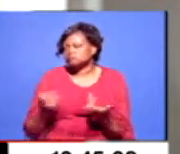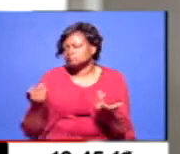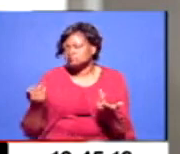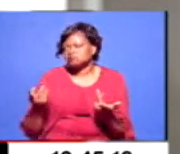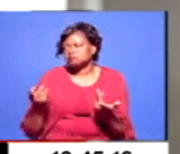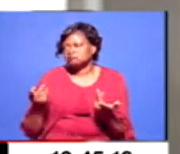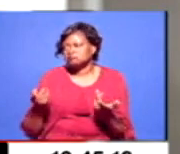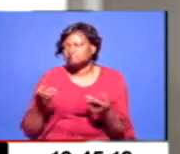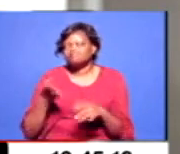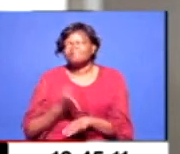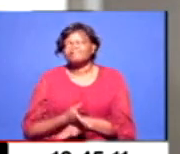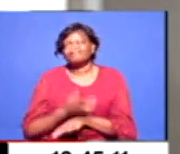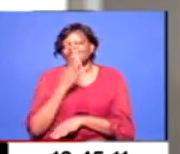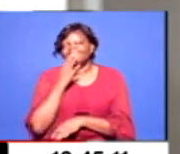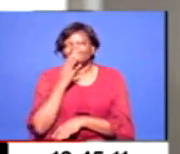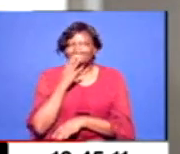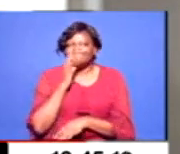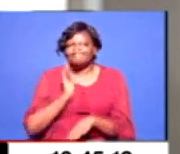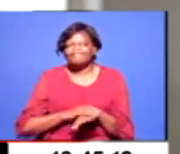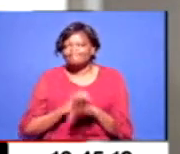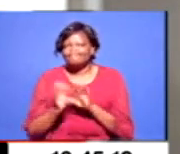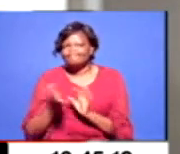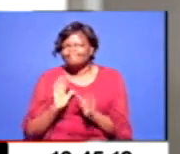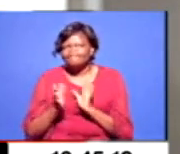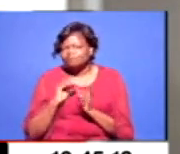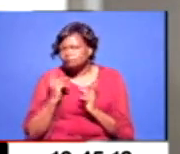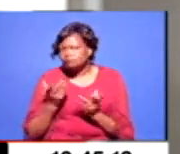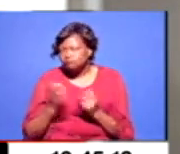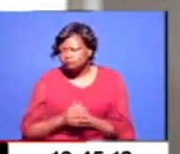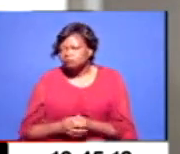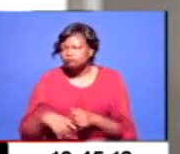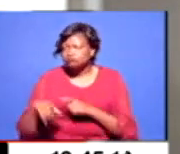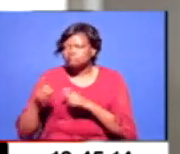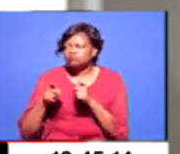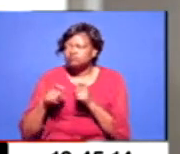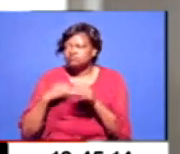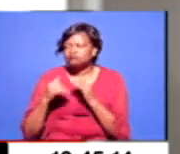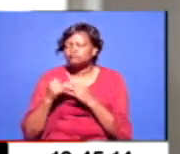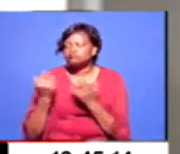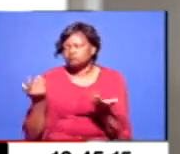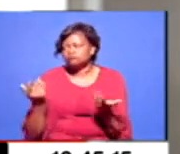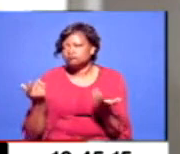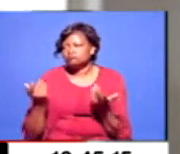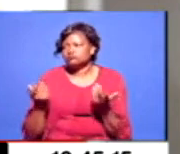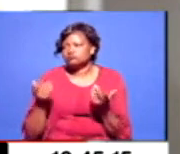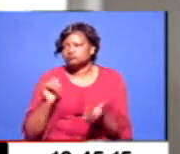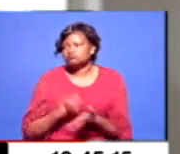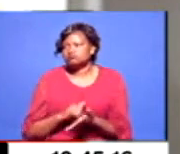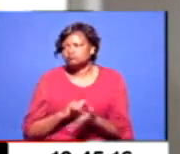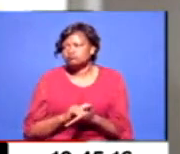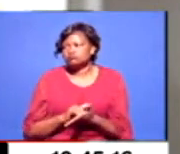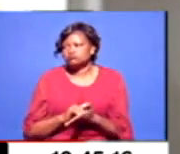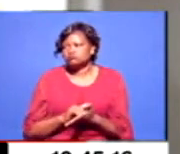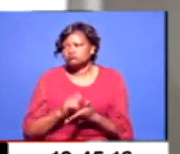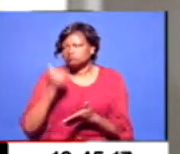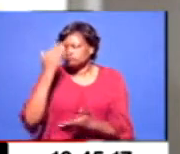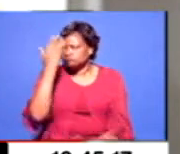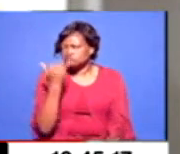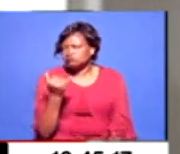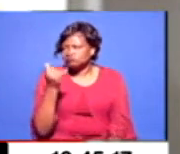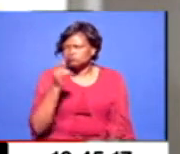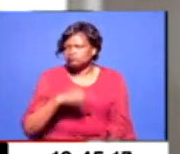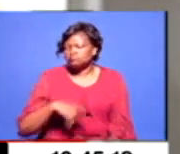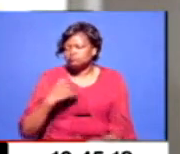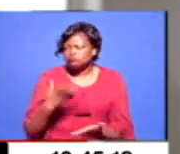think, oh, where are we going to get this cash? Mm-hmm. How we are going to manage all this number? Mm-hmm. And that's why we are